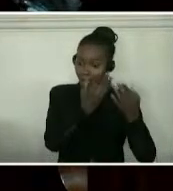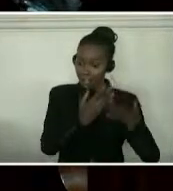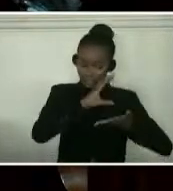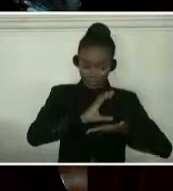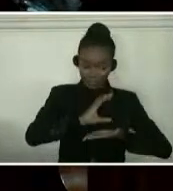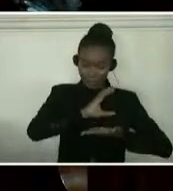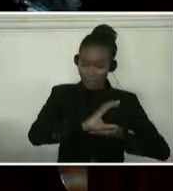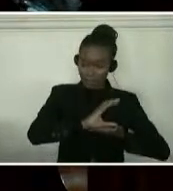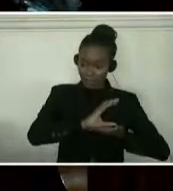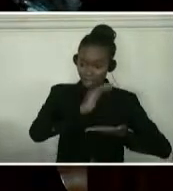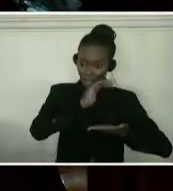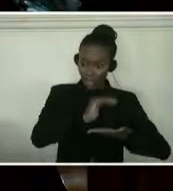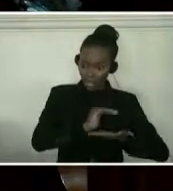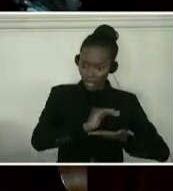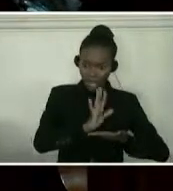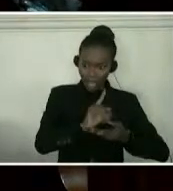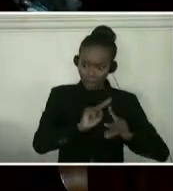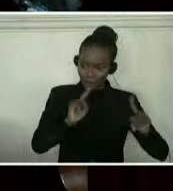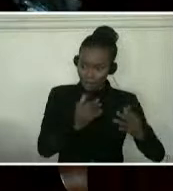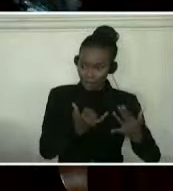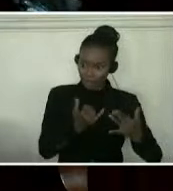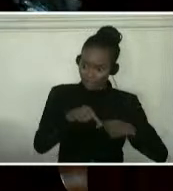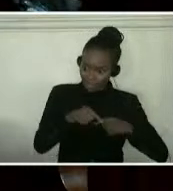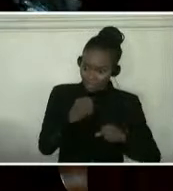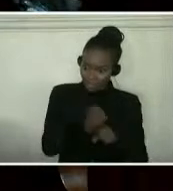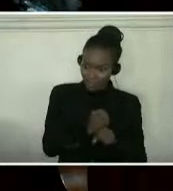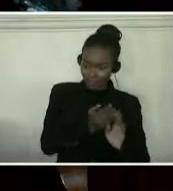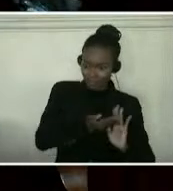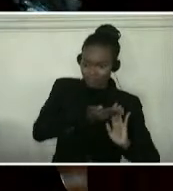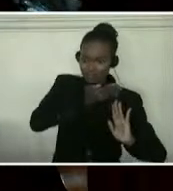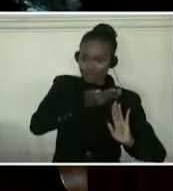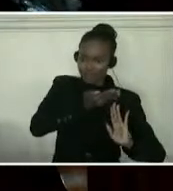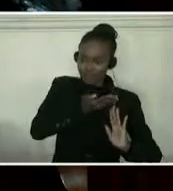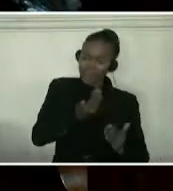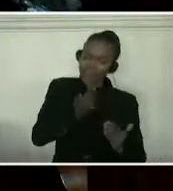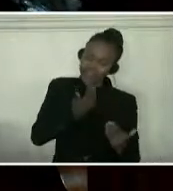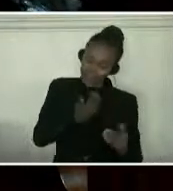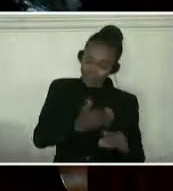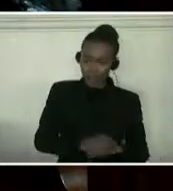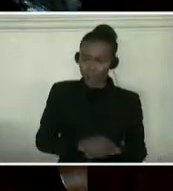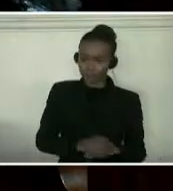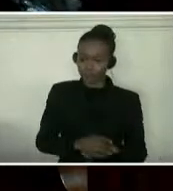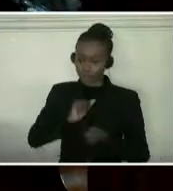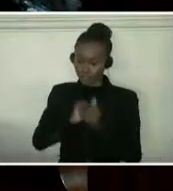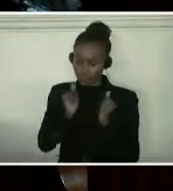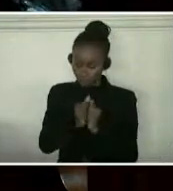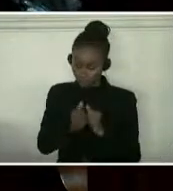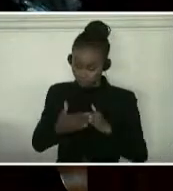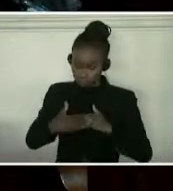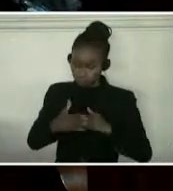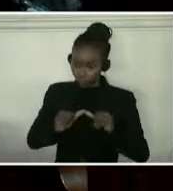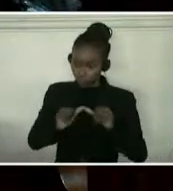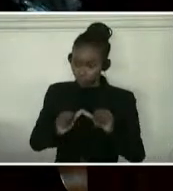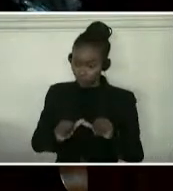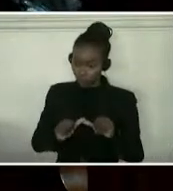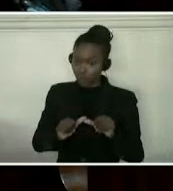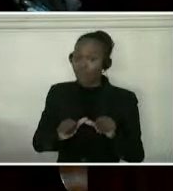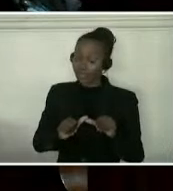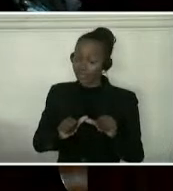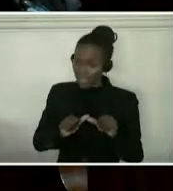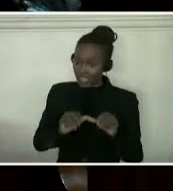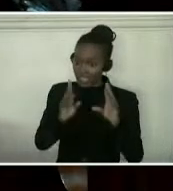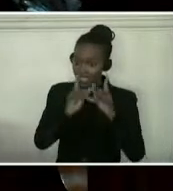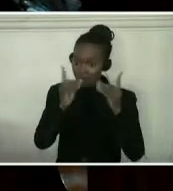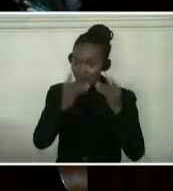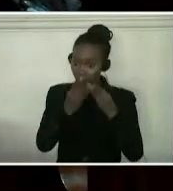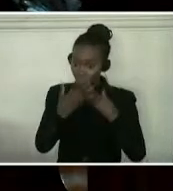in terms of the programs as it deals in those sports going forward so in other words by matching the department